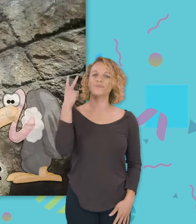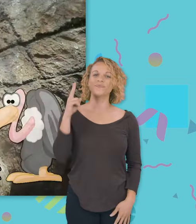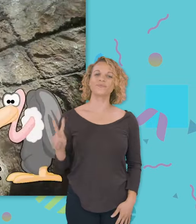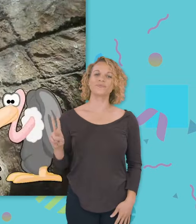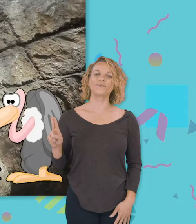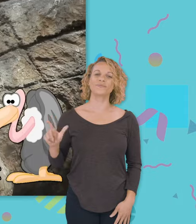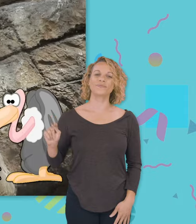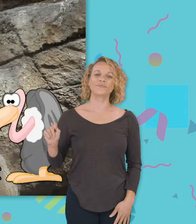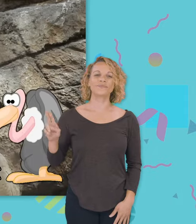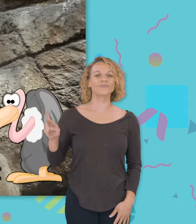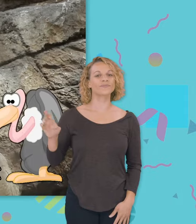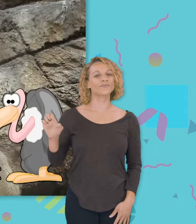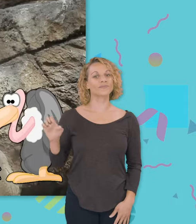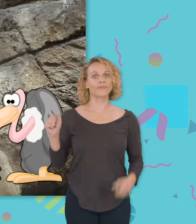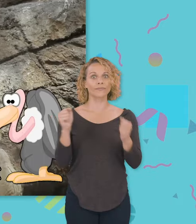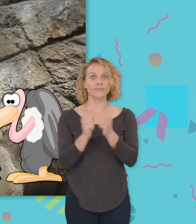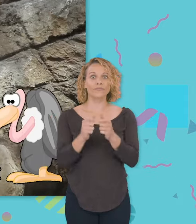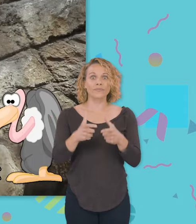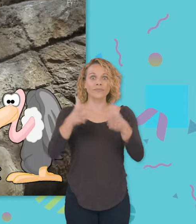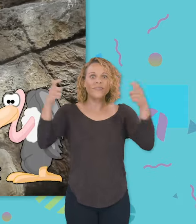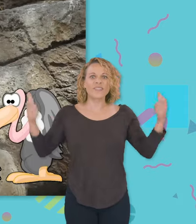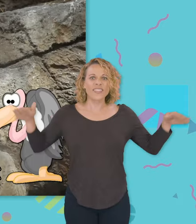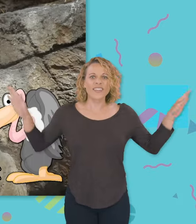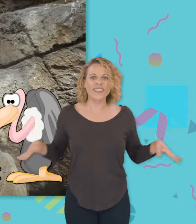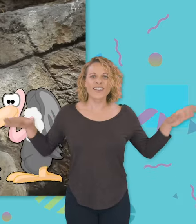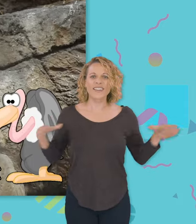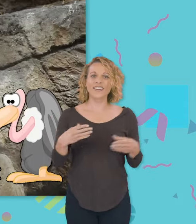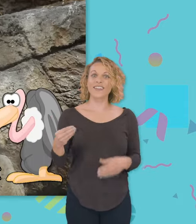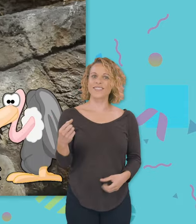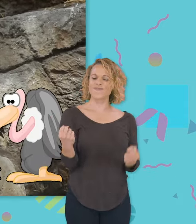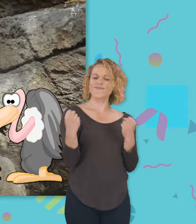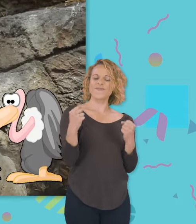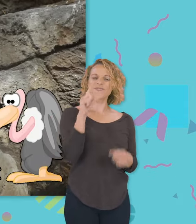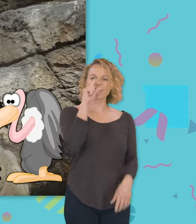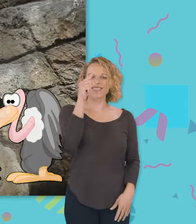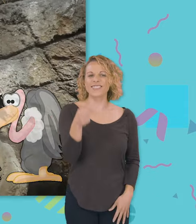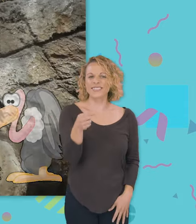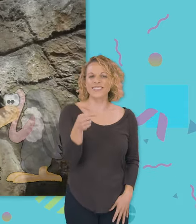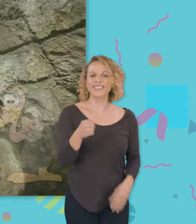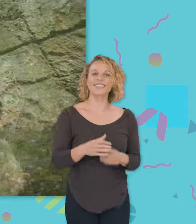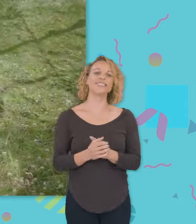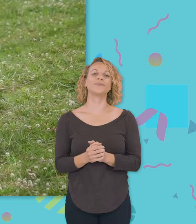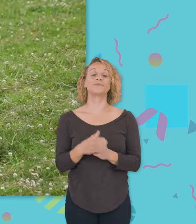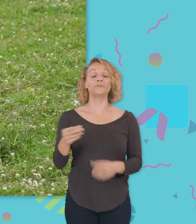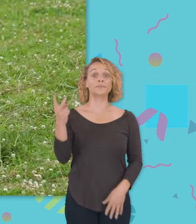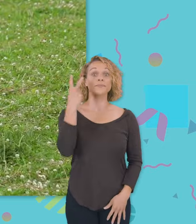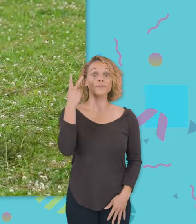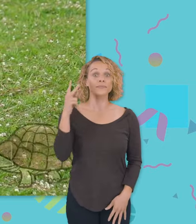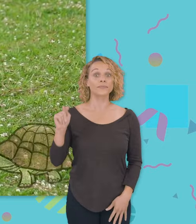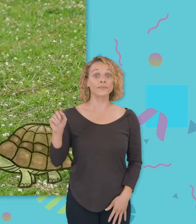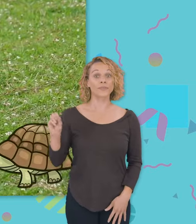I see a vulture, such big wings and a powerful beak. And